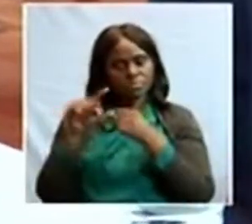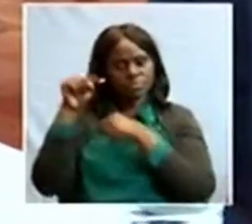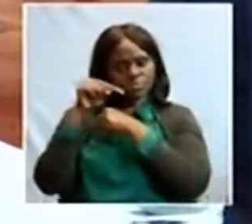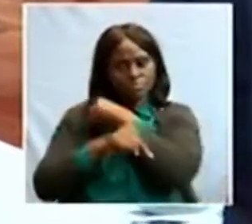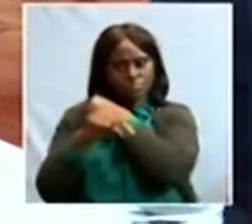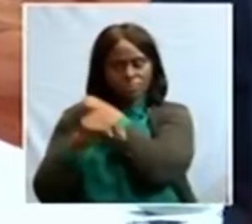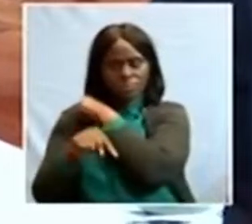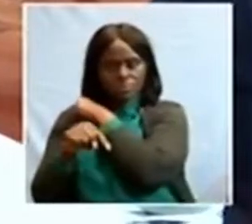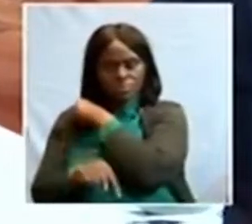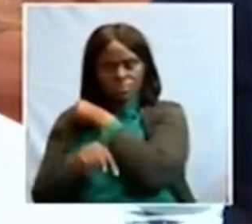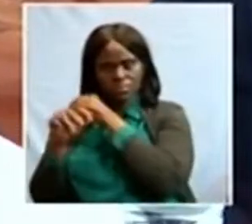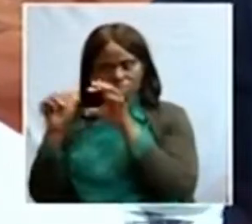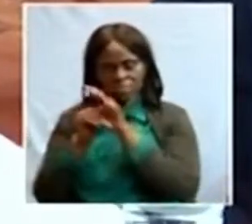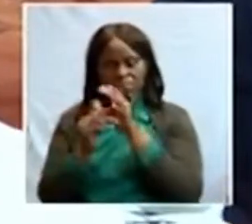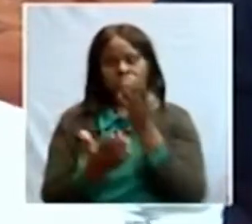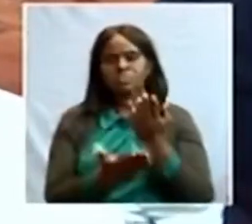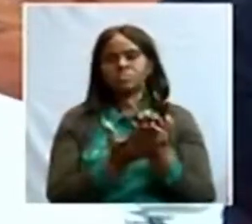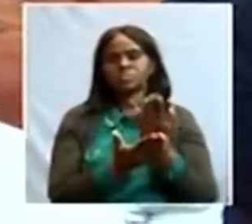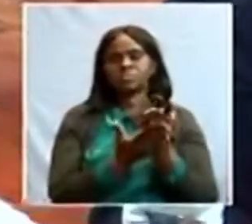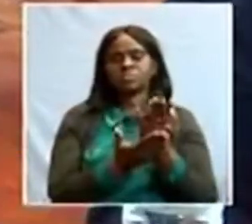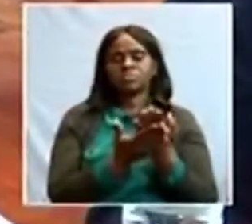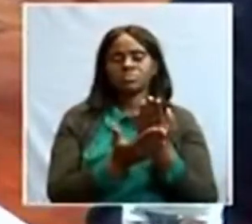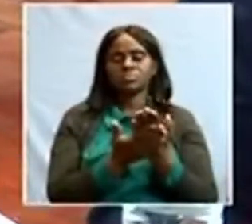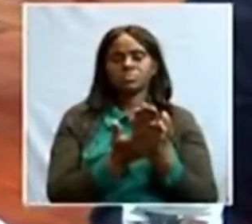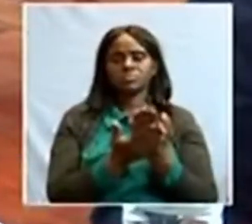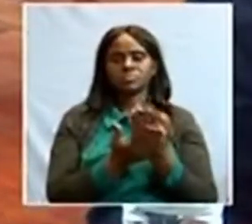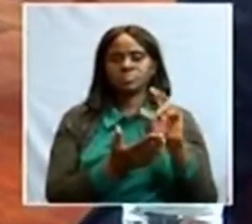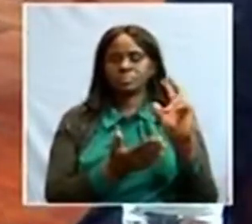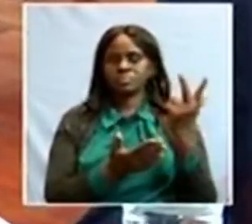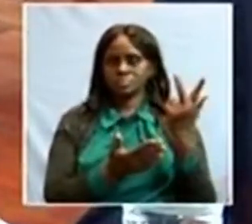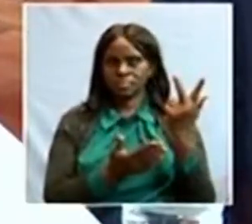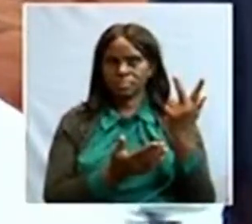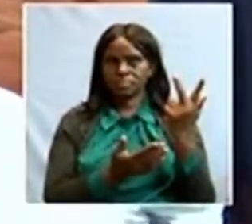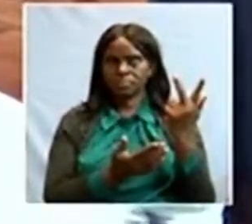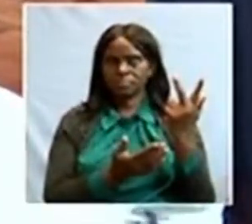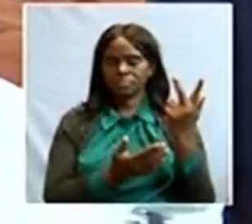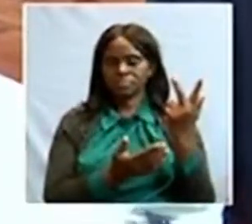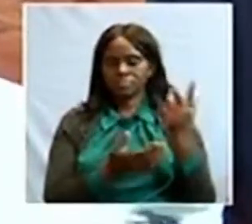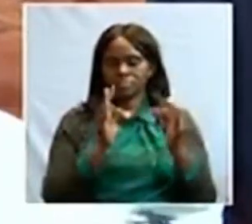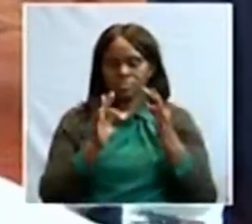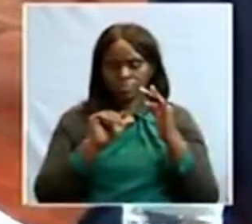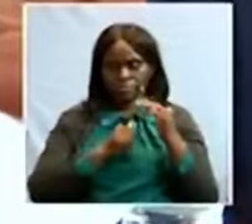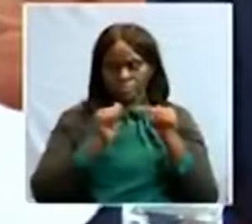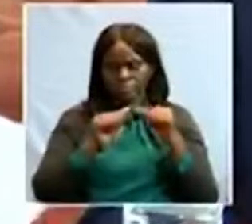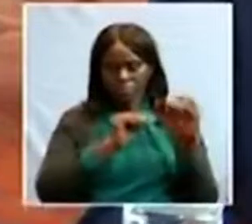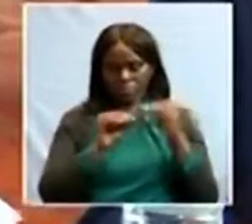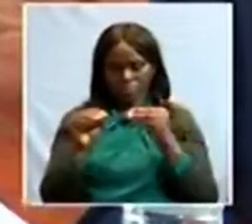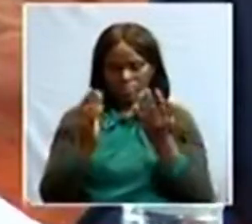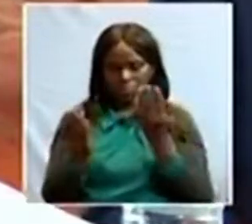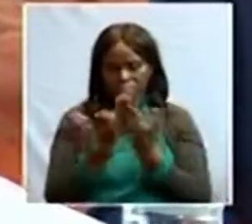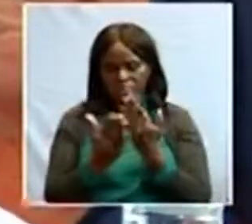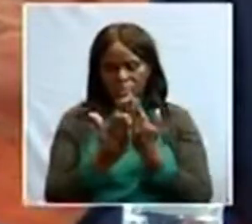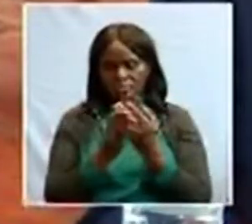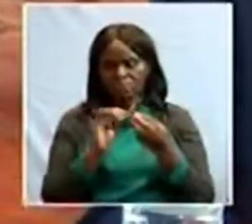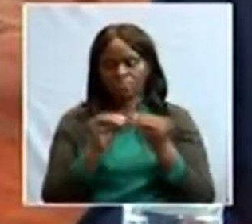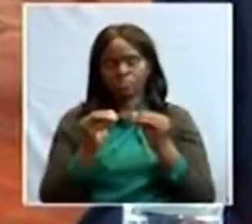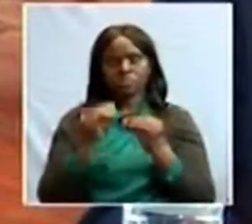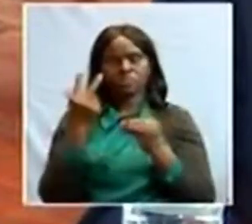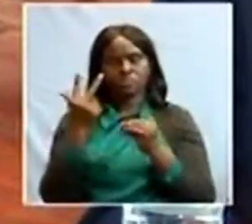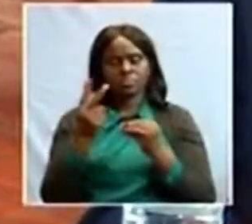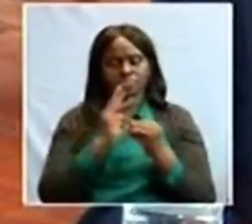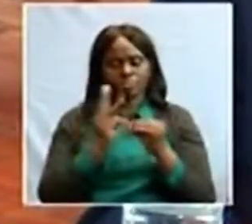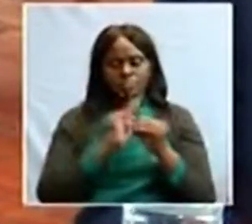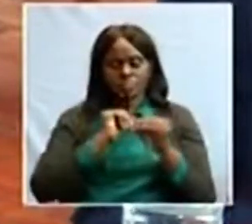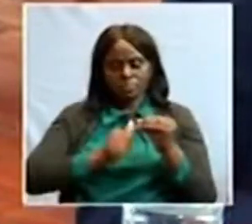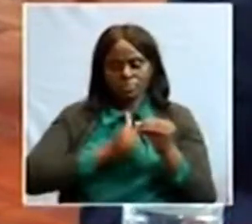are on the appendix 3. If we can go to the appendix 3,